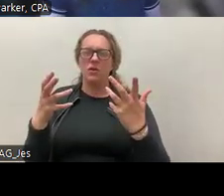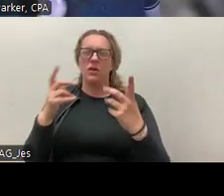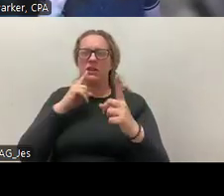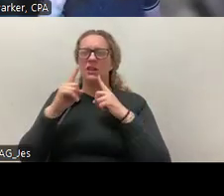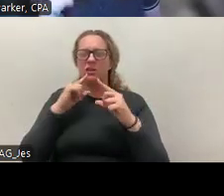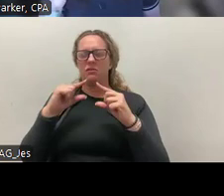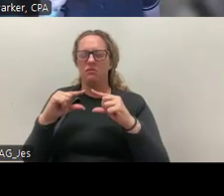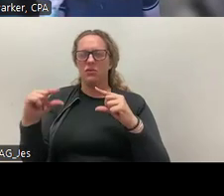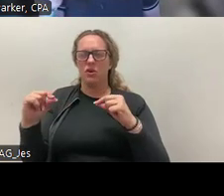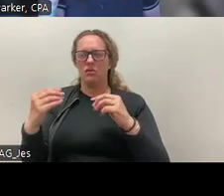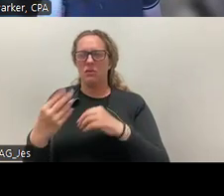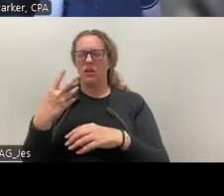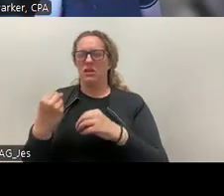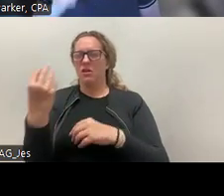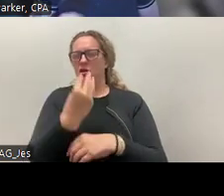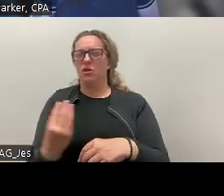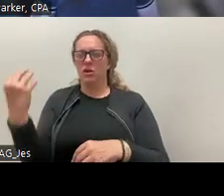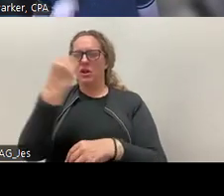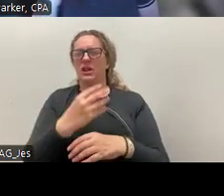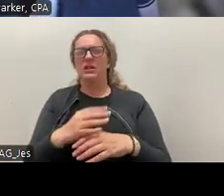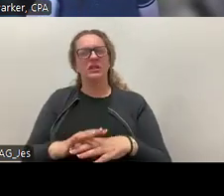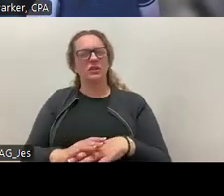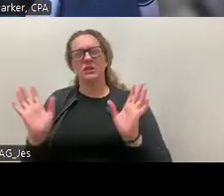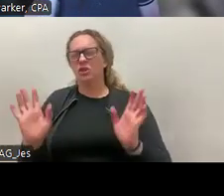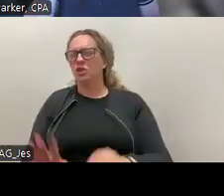dialogue box lights up and moves around with the white swirls.